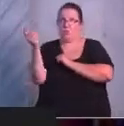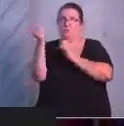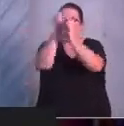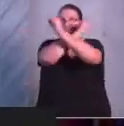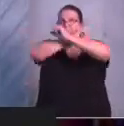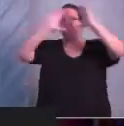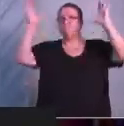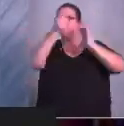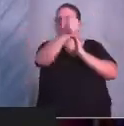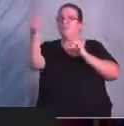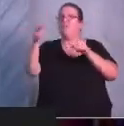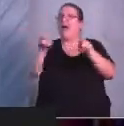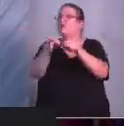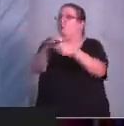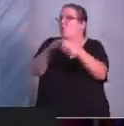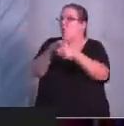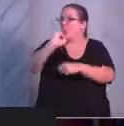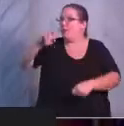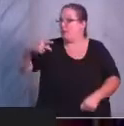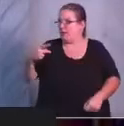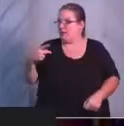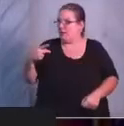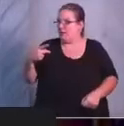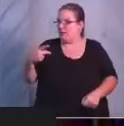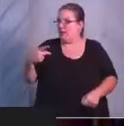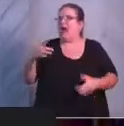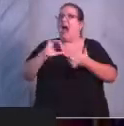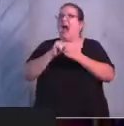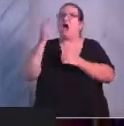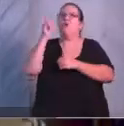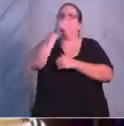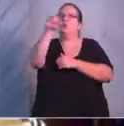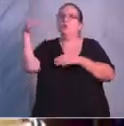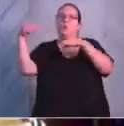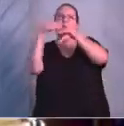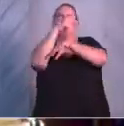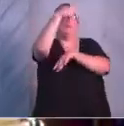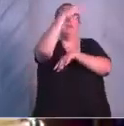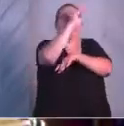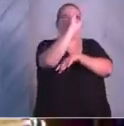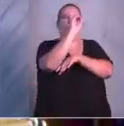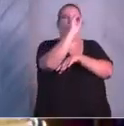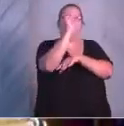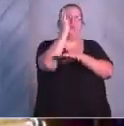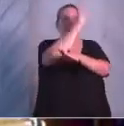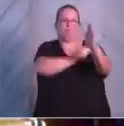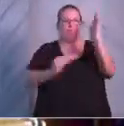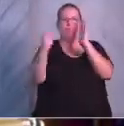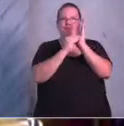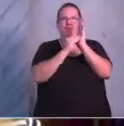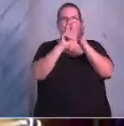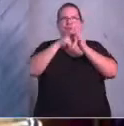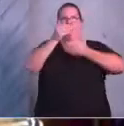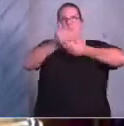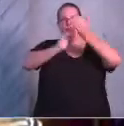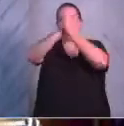yourself as a local MP influencing the PMO to get this on the docket and on its way to